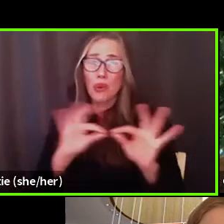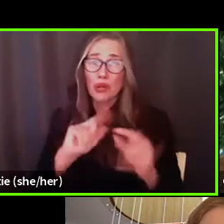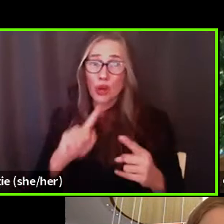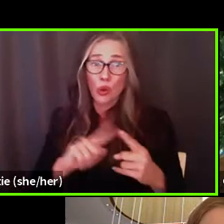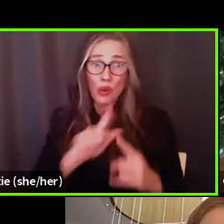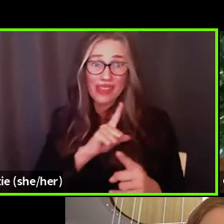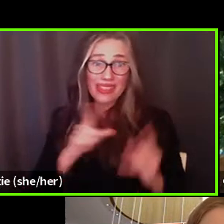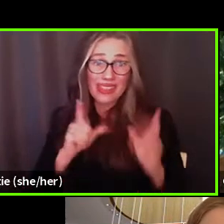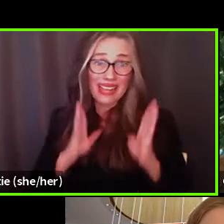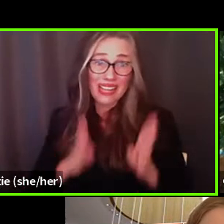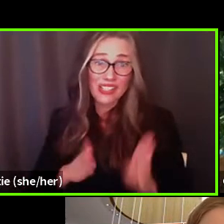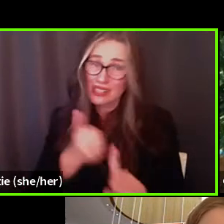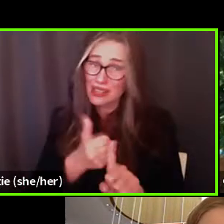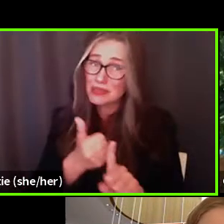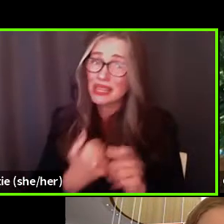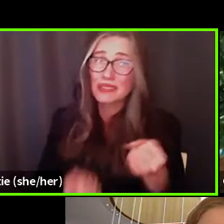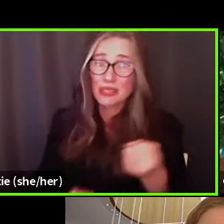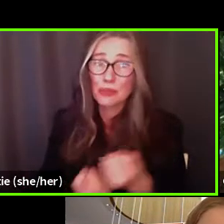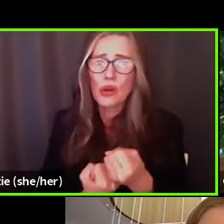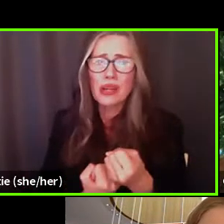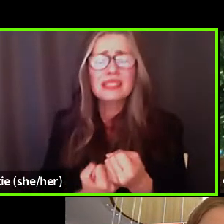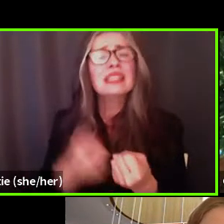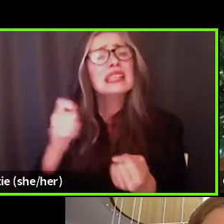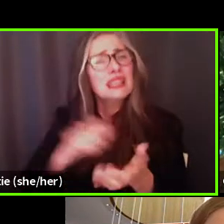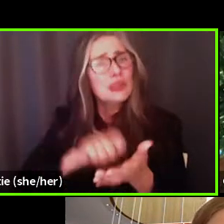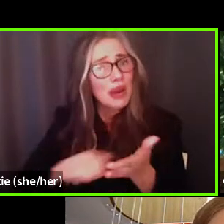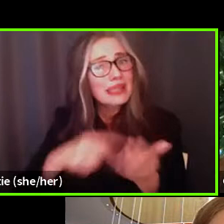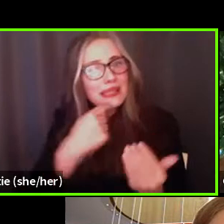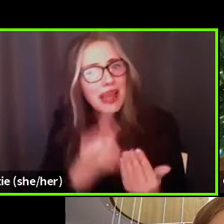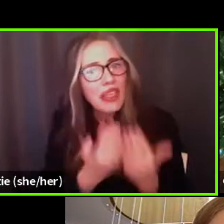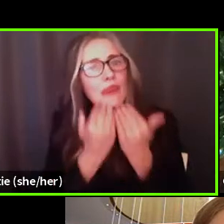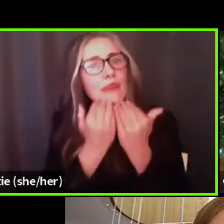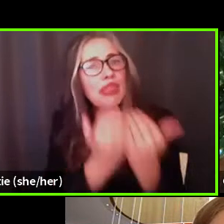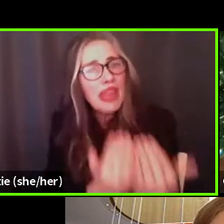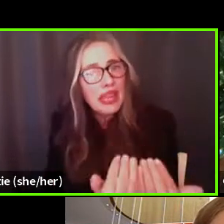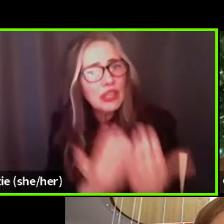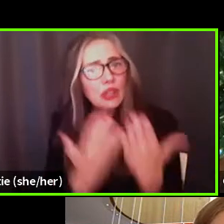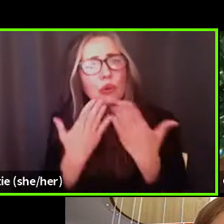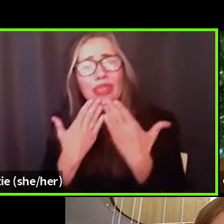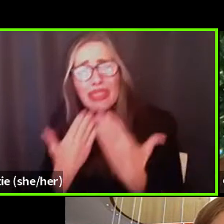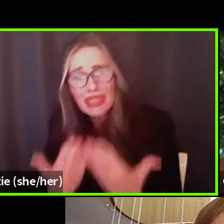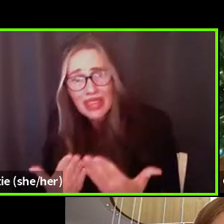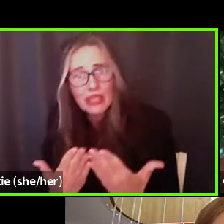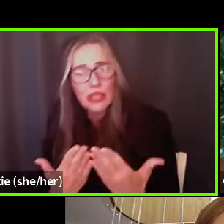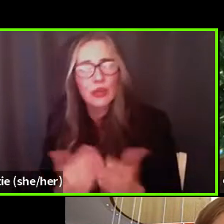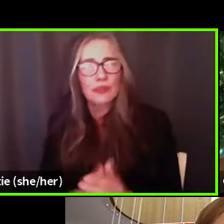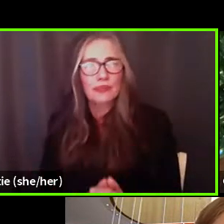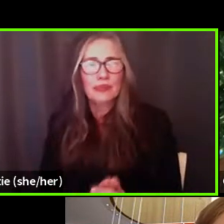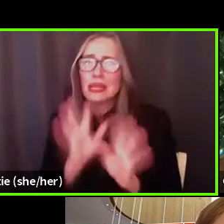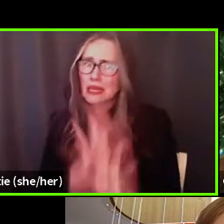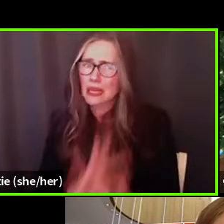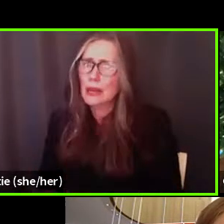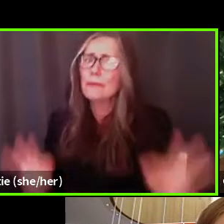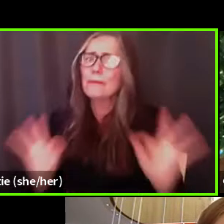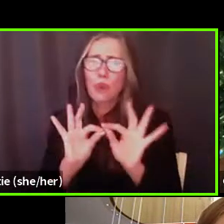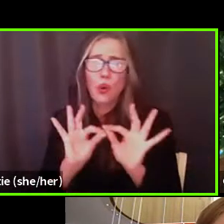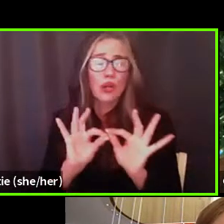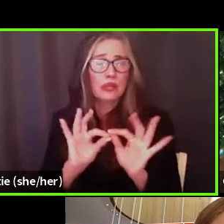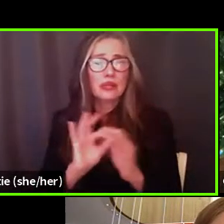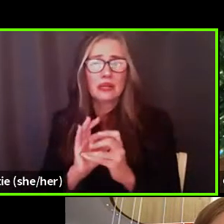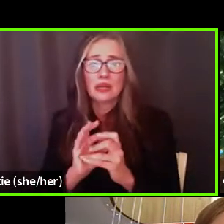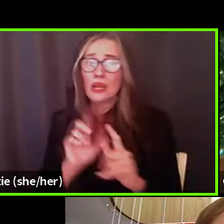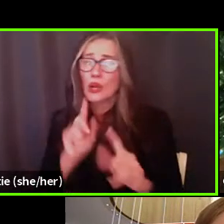that have really supported us to getting this far um and really we can't um i can't stress enough how much we've really